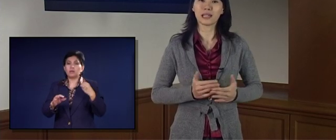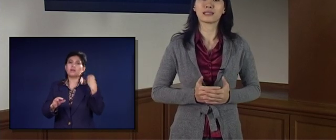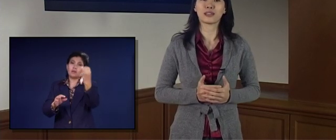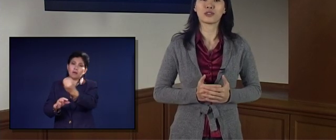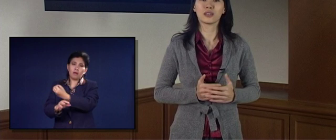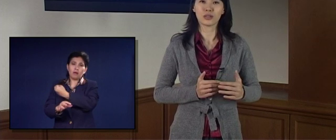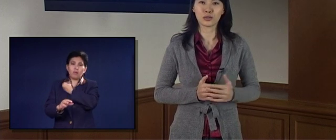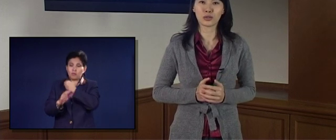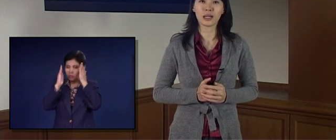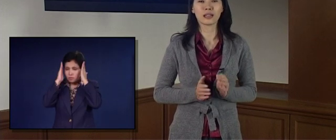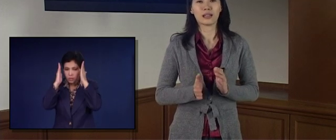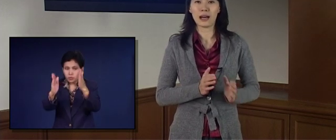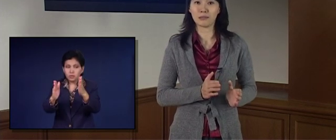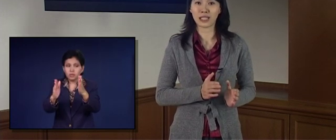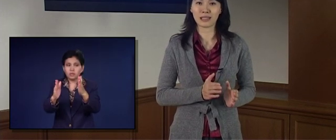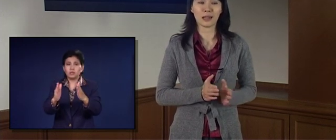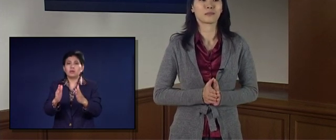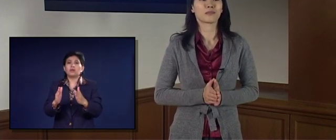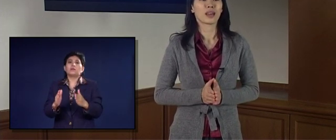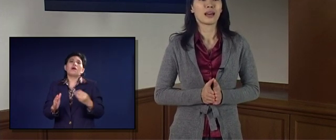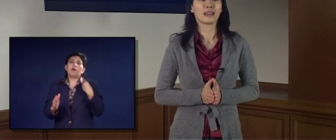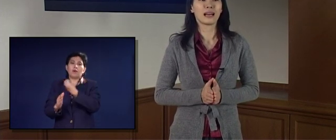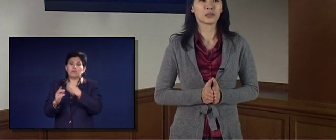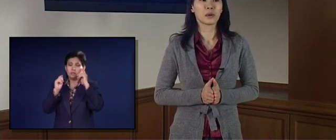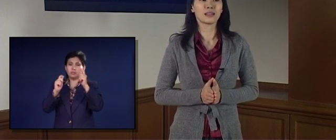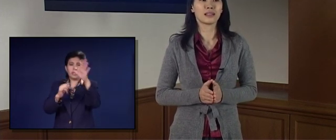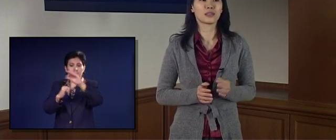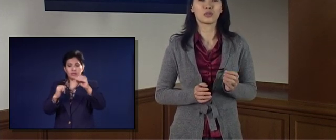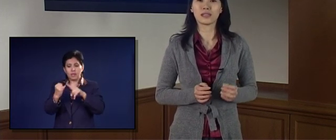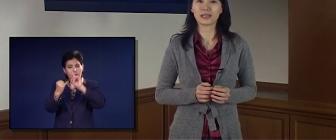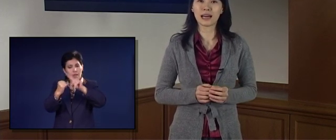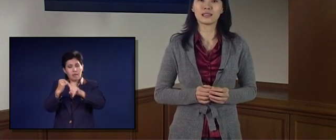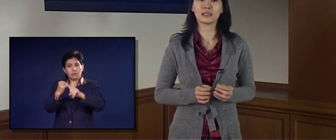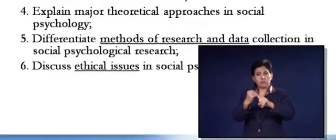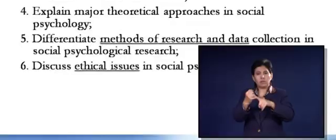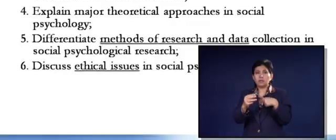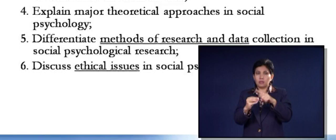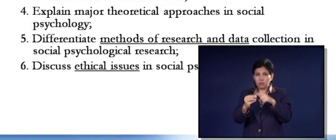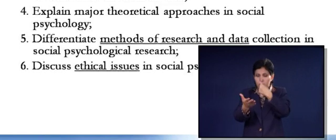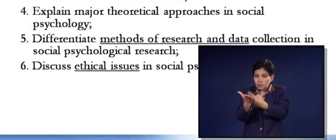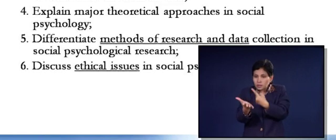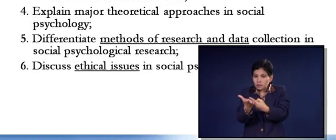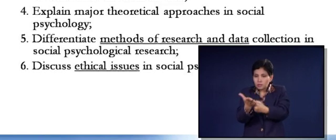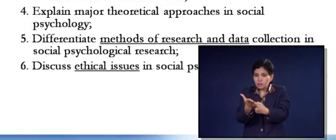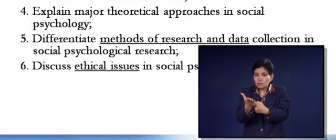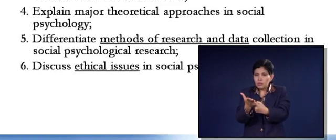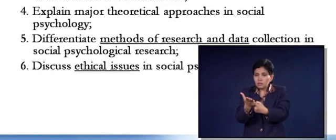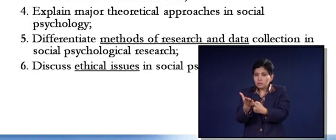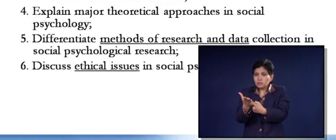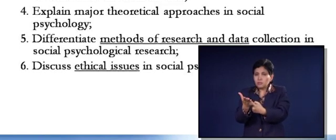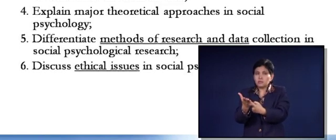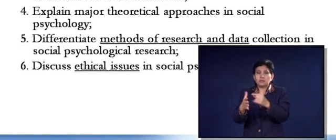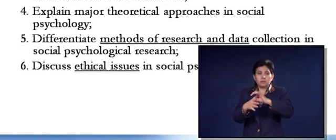that you pay attention during that time. And the last one is to discuss the ethical issues